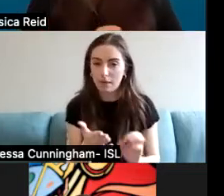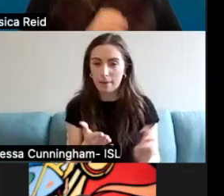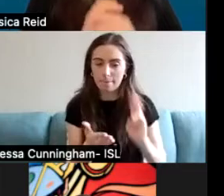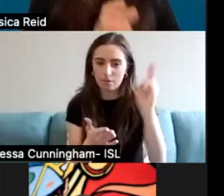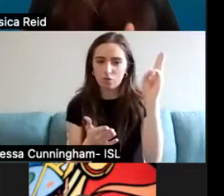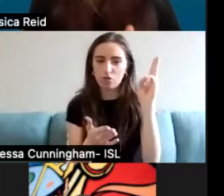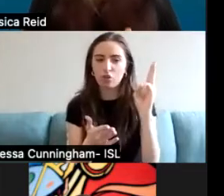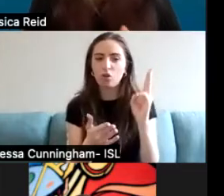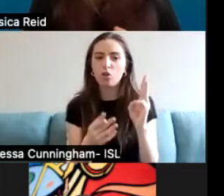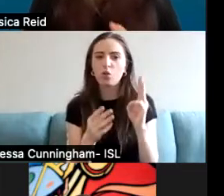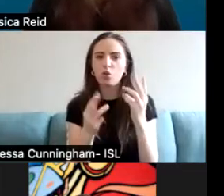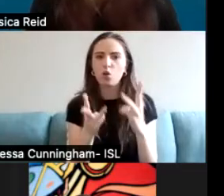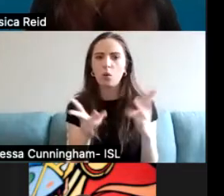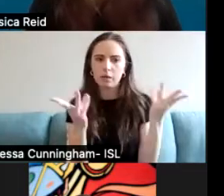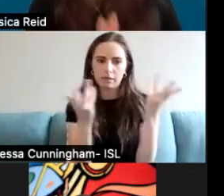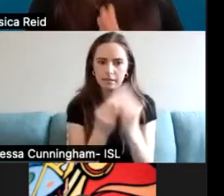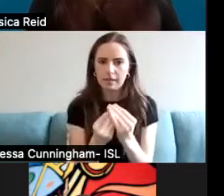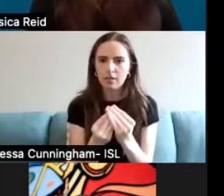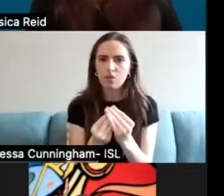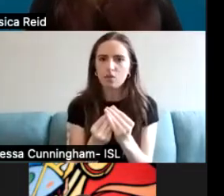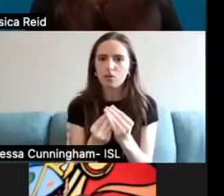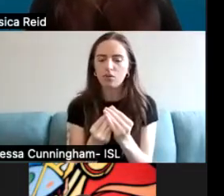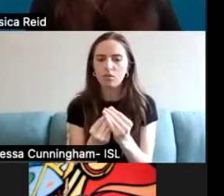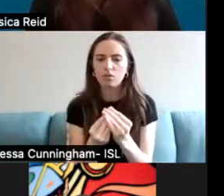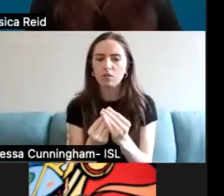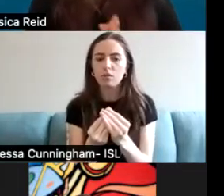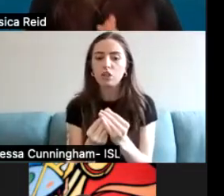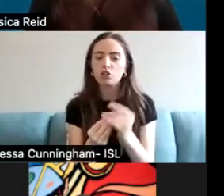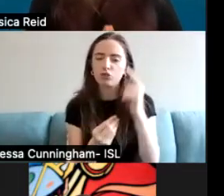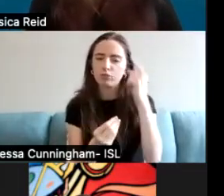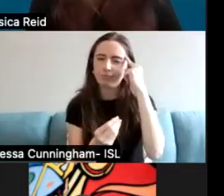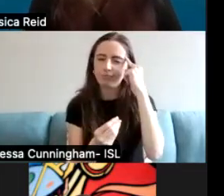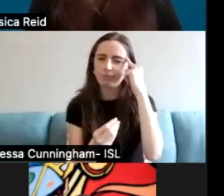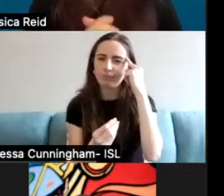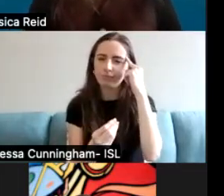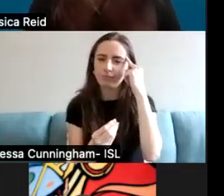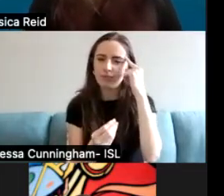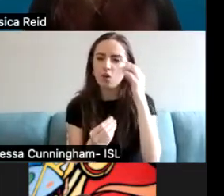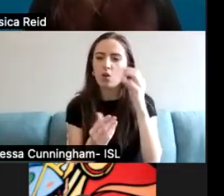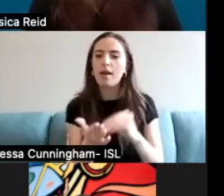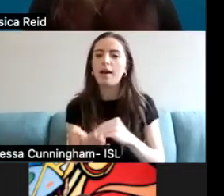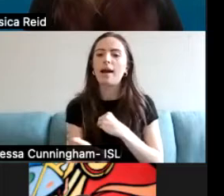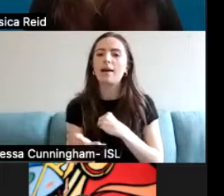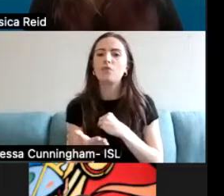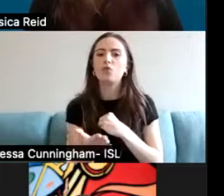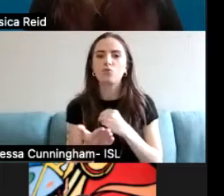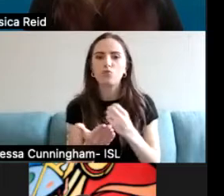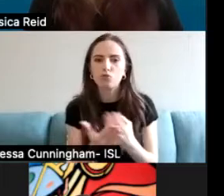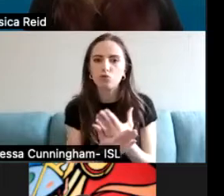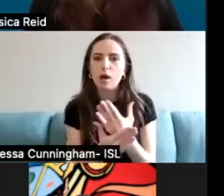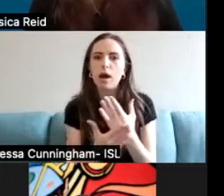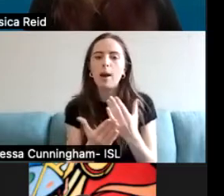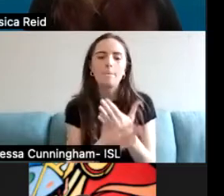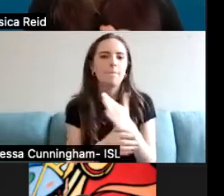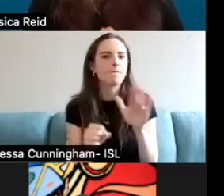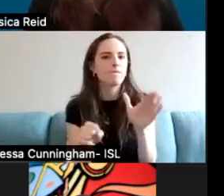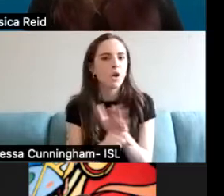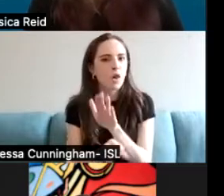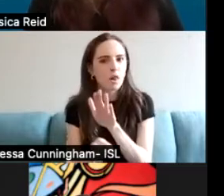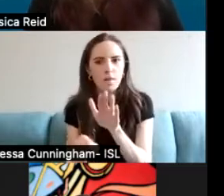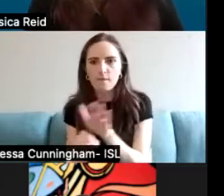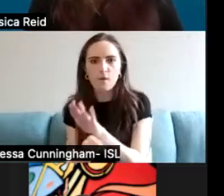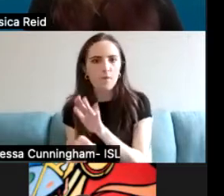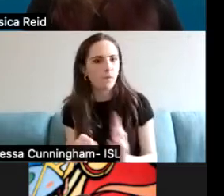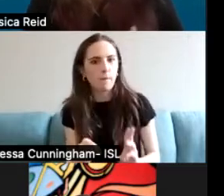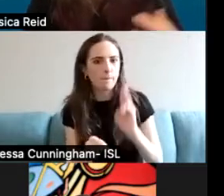not one nice graphic that's going out on social media, just keep in mind, like I said, you have to describe that entire graphic in full and all of the text that